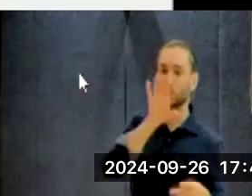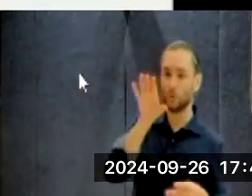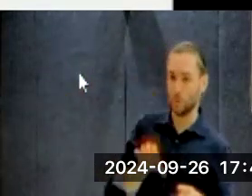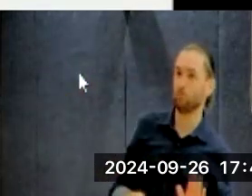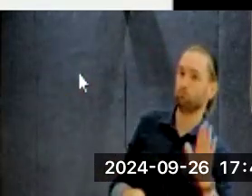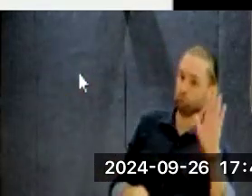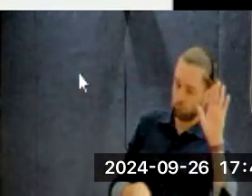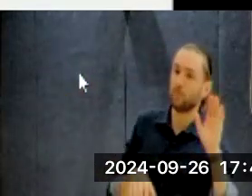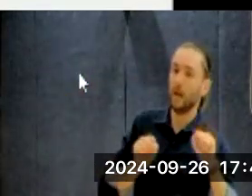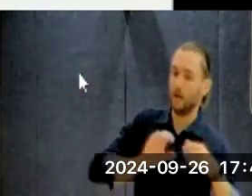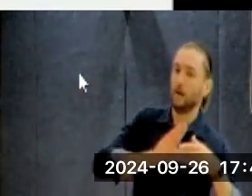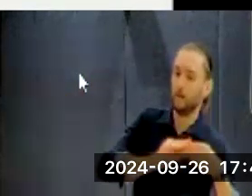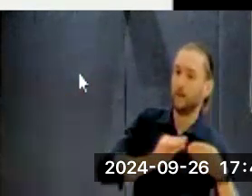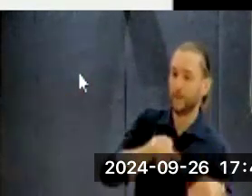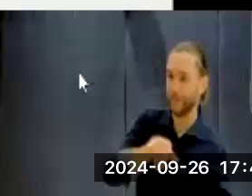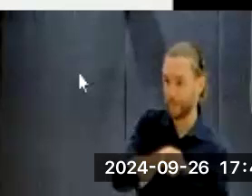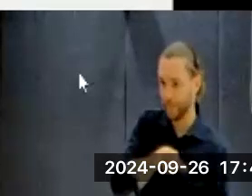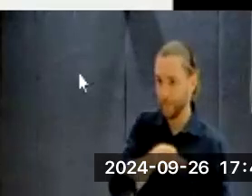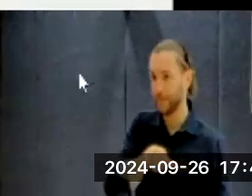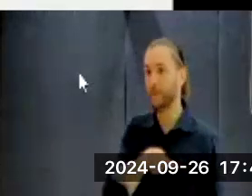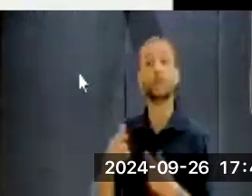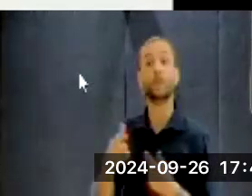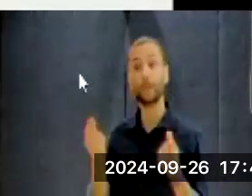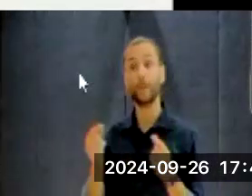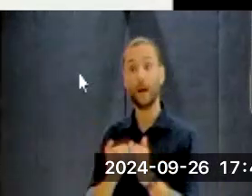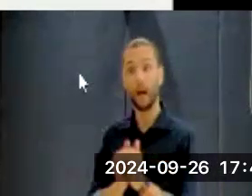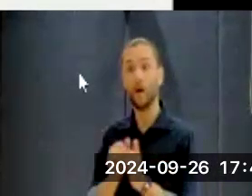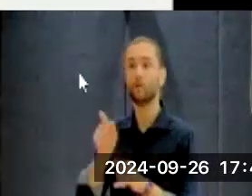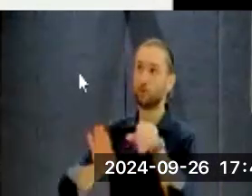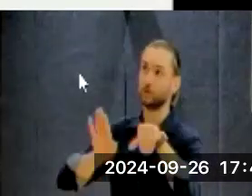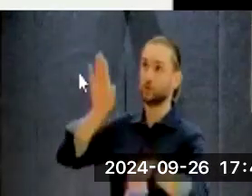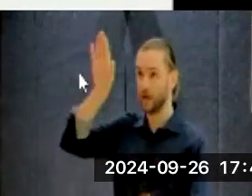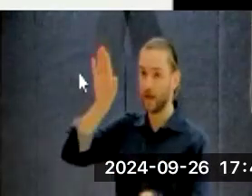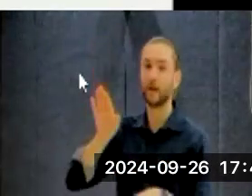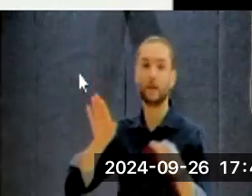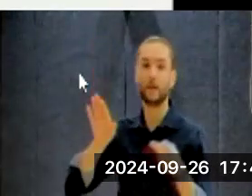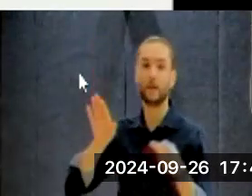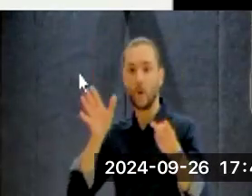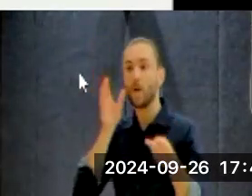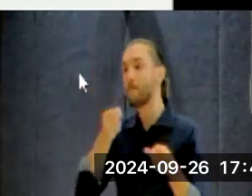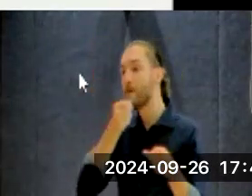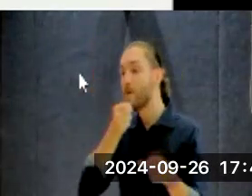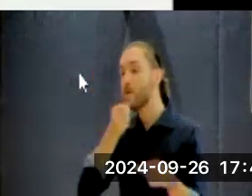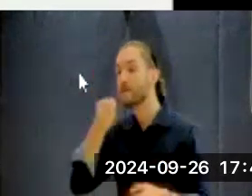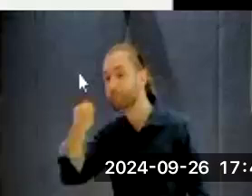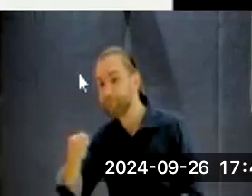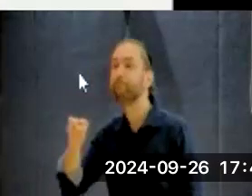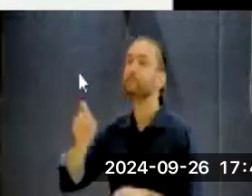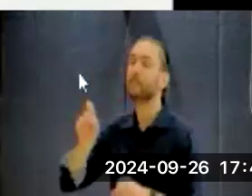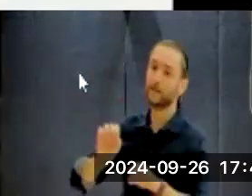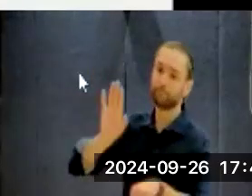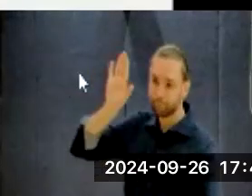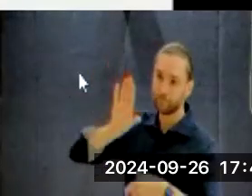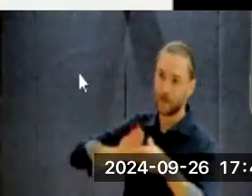your hand during the public comment period, and Rebecca or Kevin will provide you a microphone to make your comment. If you are joining us